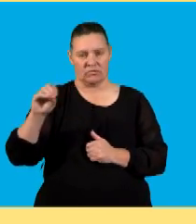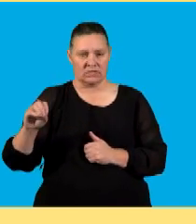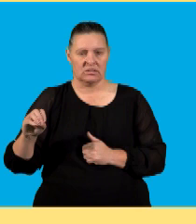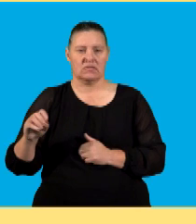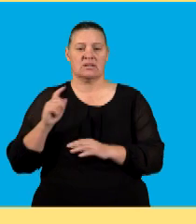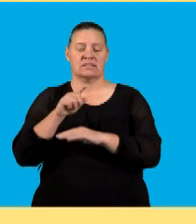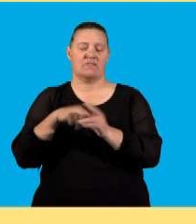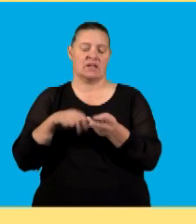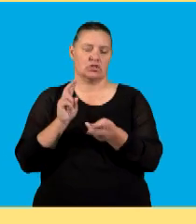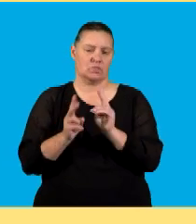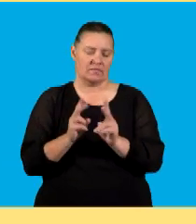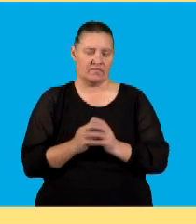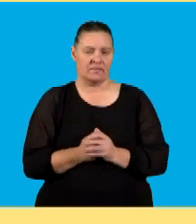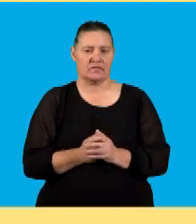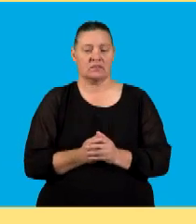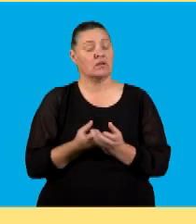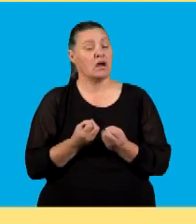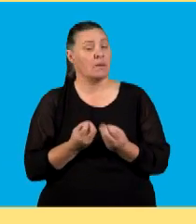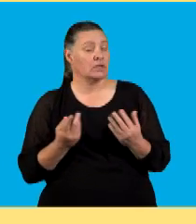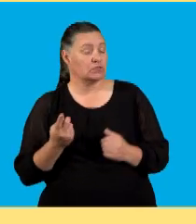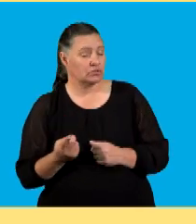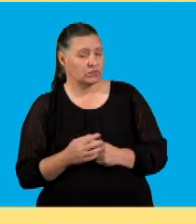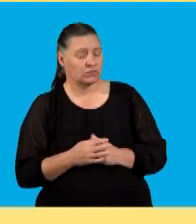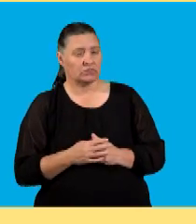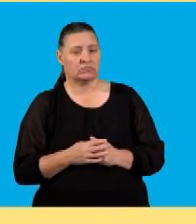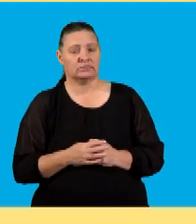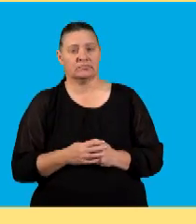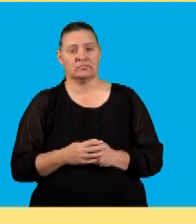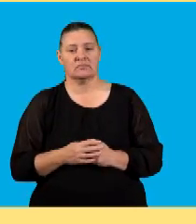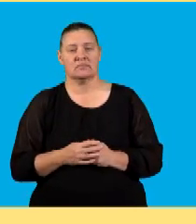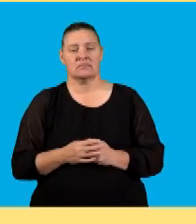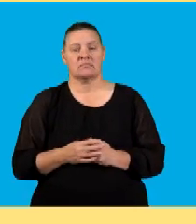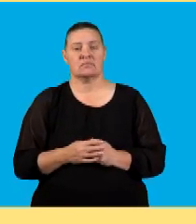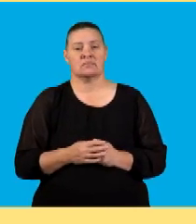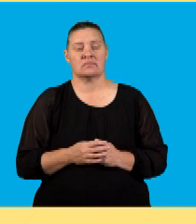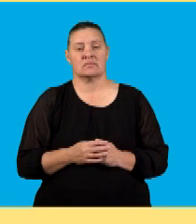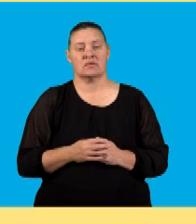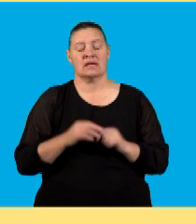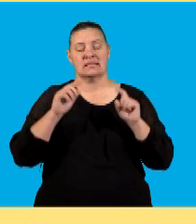205,500 divided by 12. How much do you get on your calculator?